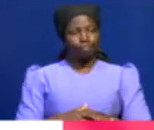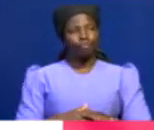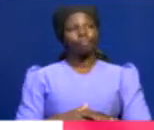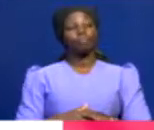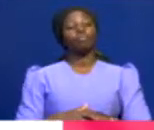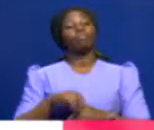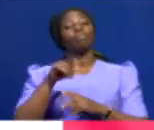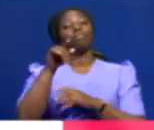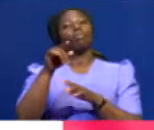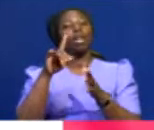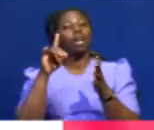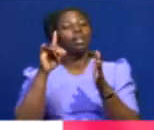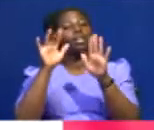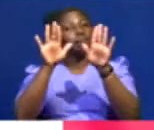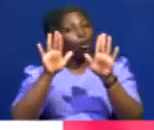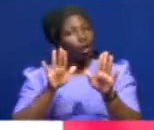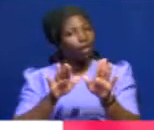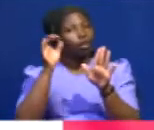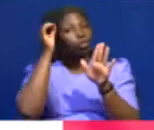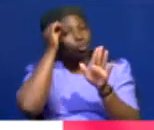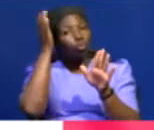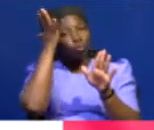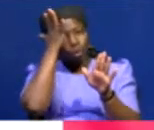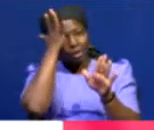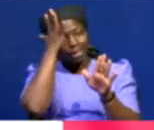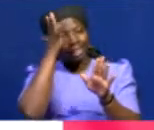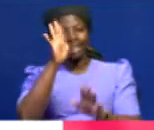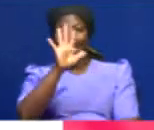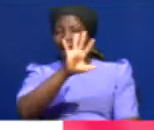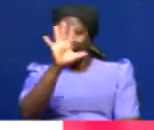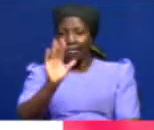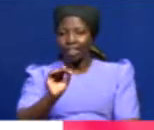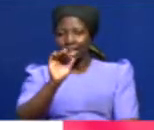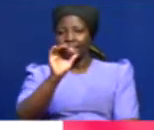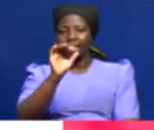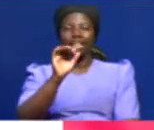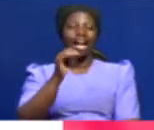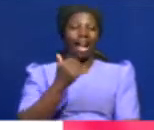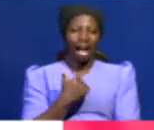It is worth noting that sub-Saharan Africa has closed